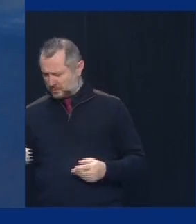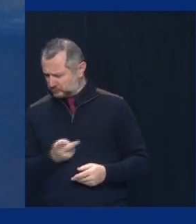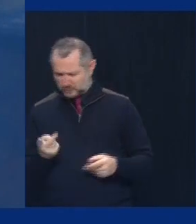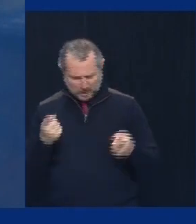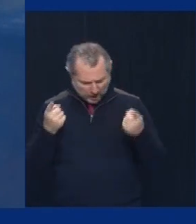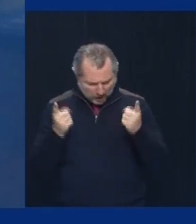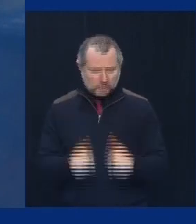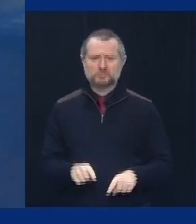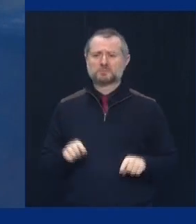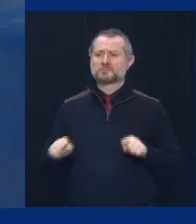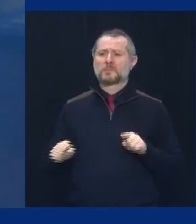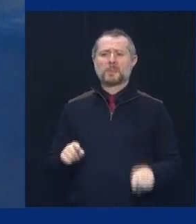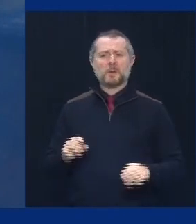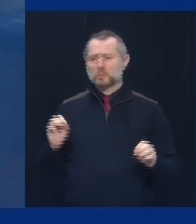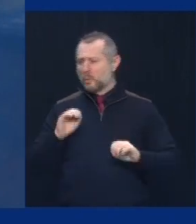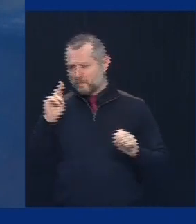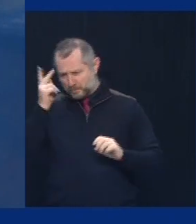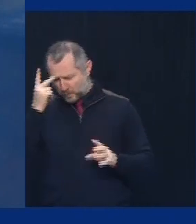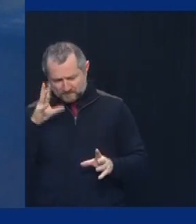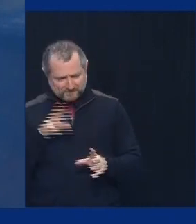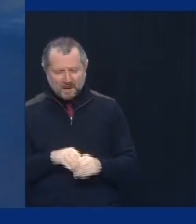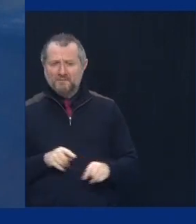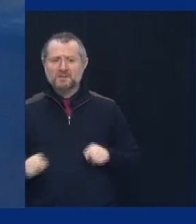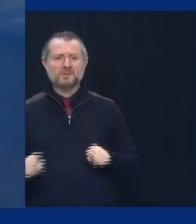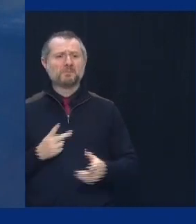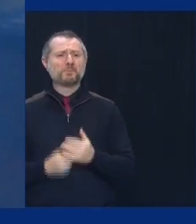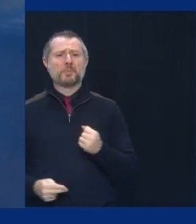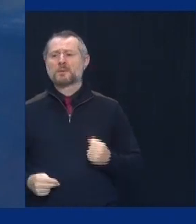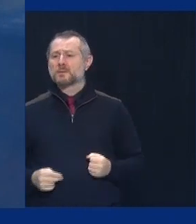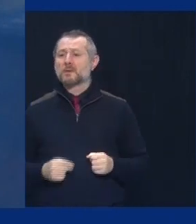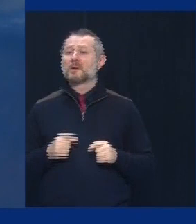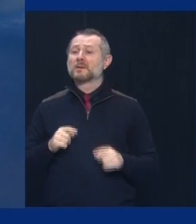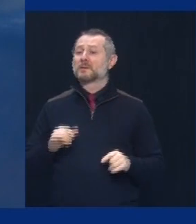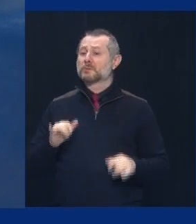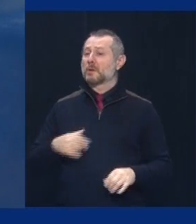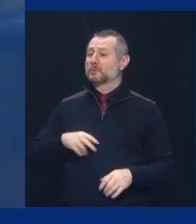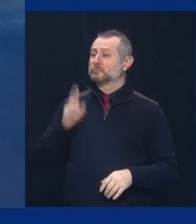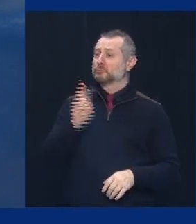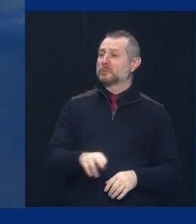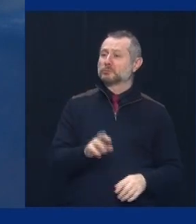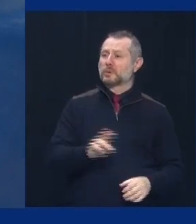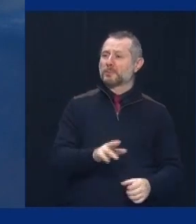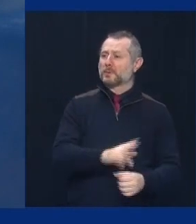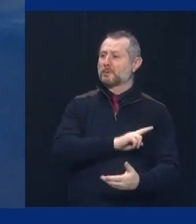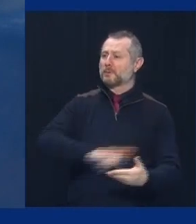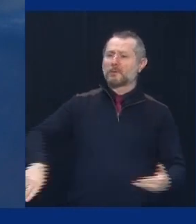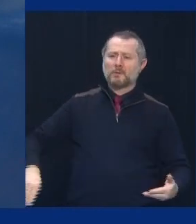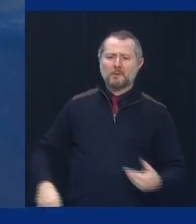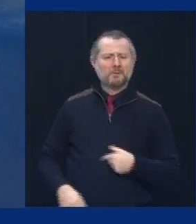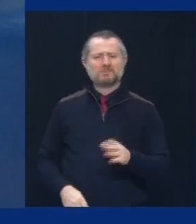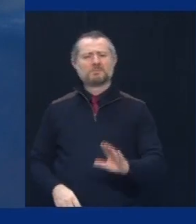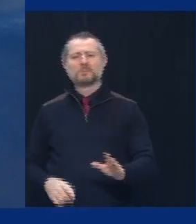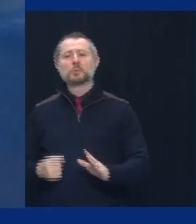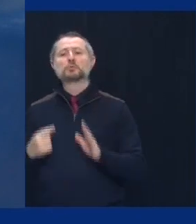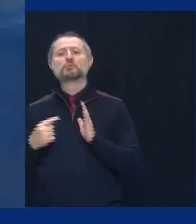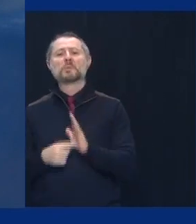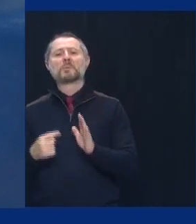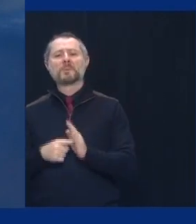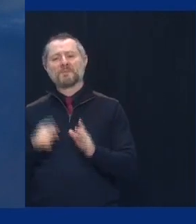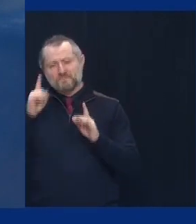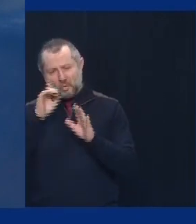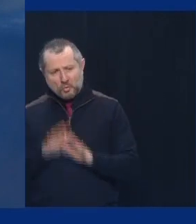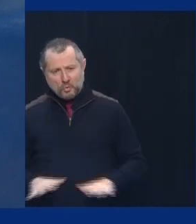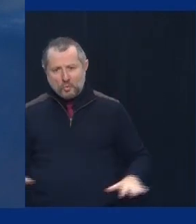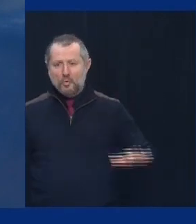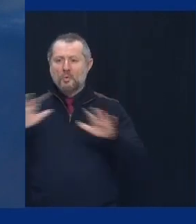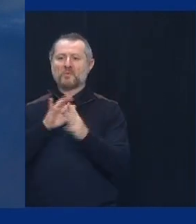this. I have no politics in this. I represent every person in the state of New York. I don't care